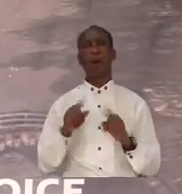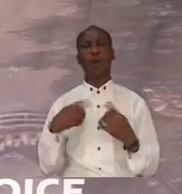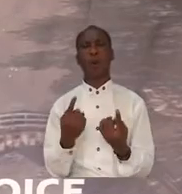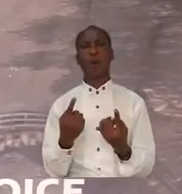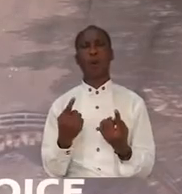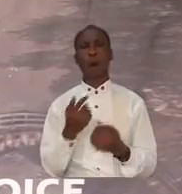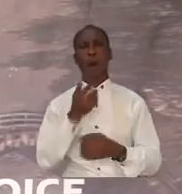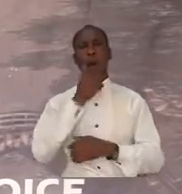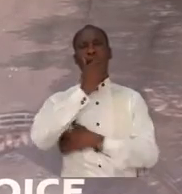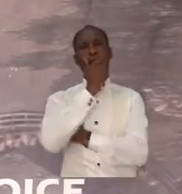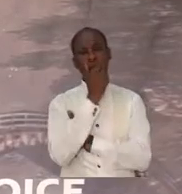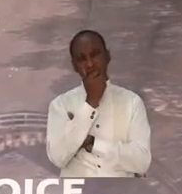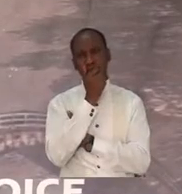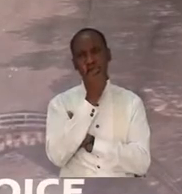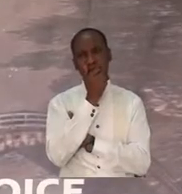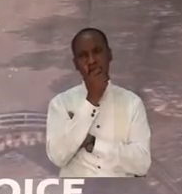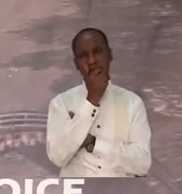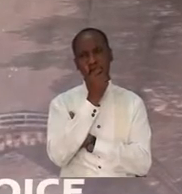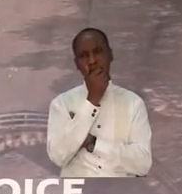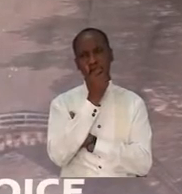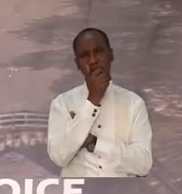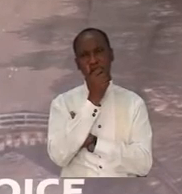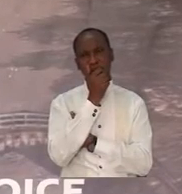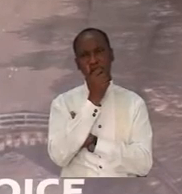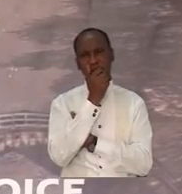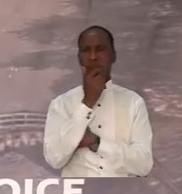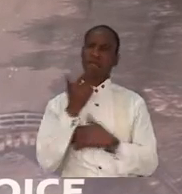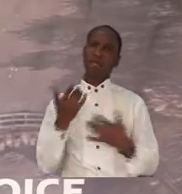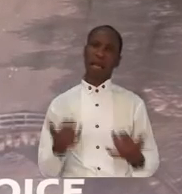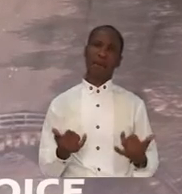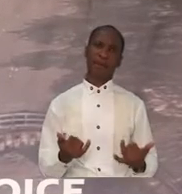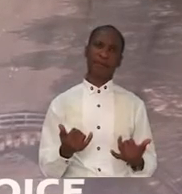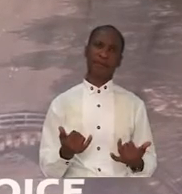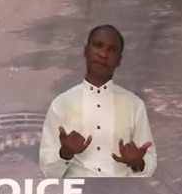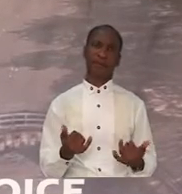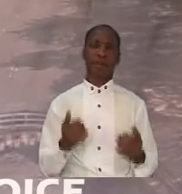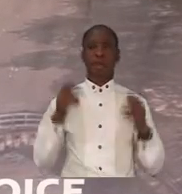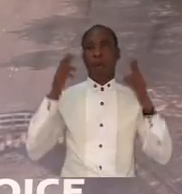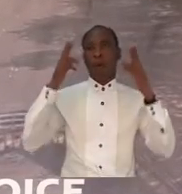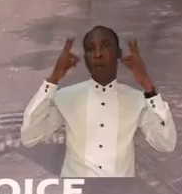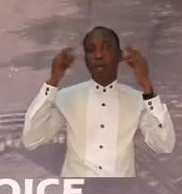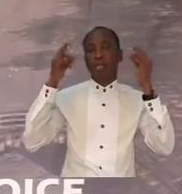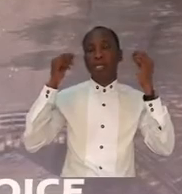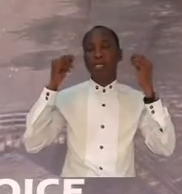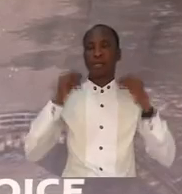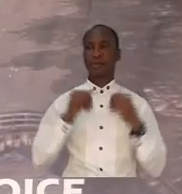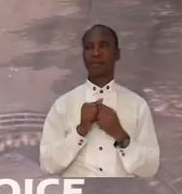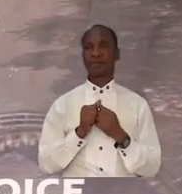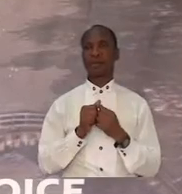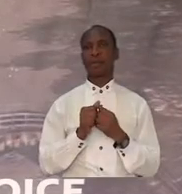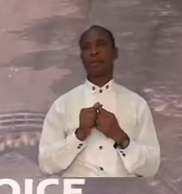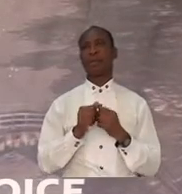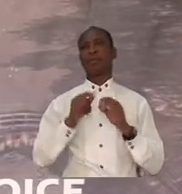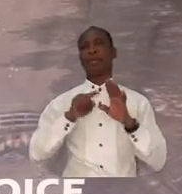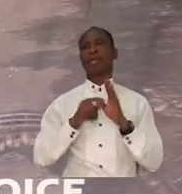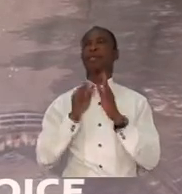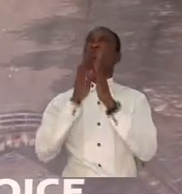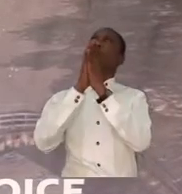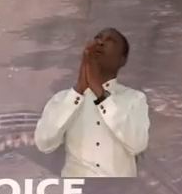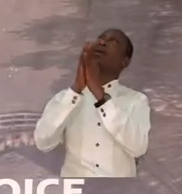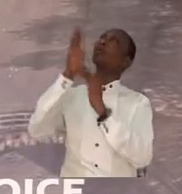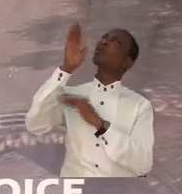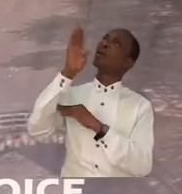pa na eno nne ko ba se Moses shashi ya se o tim fre